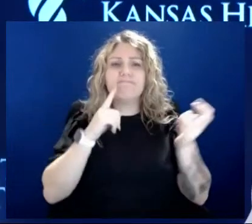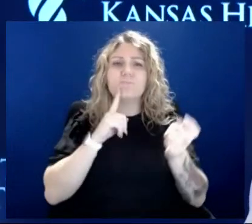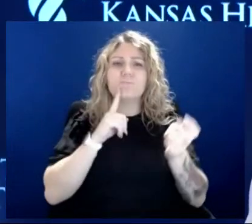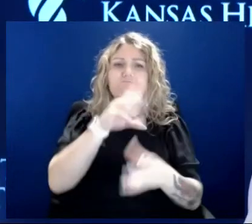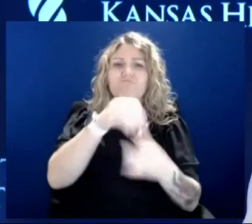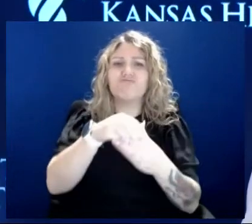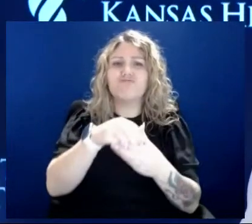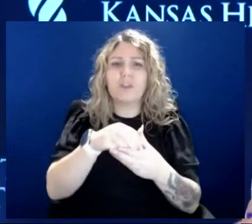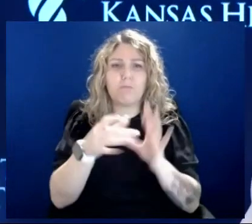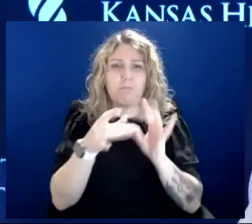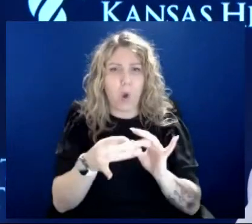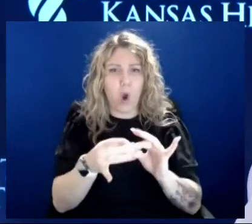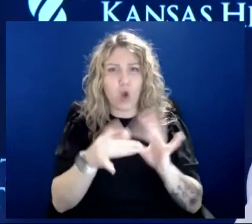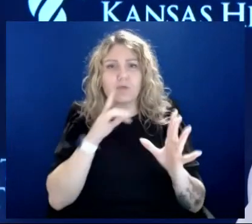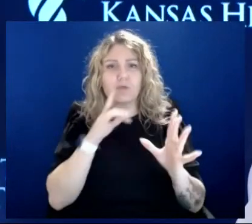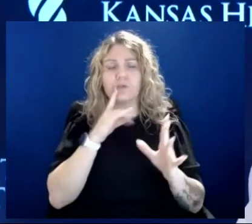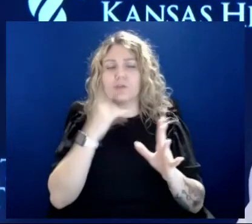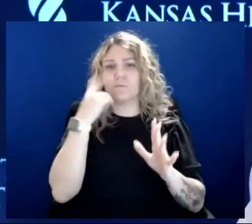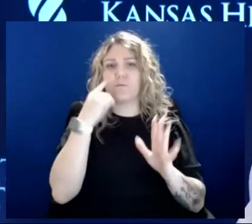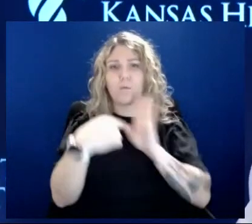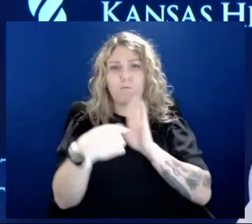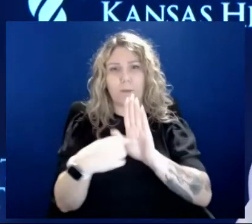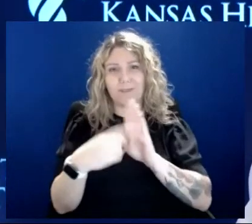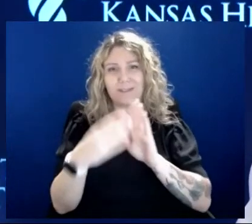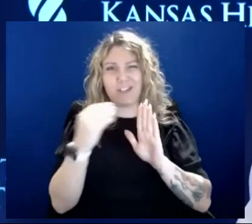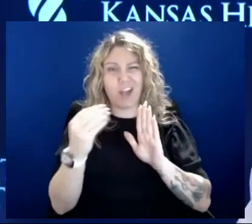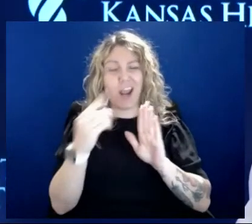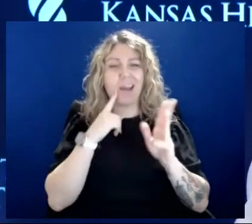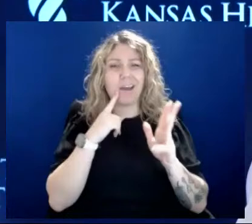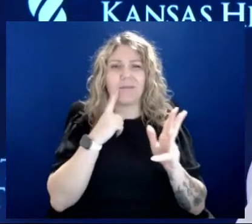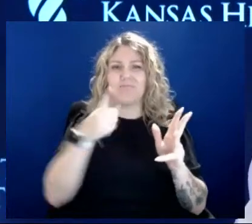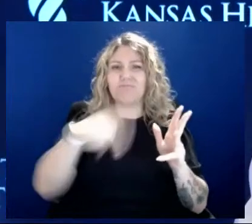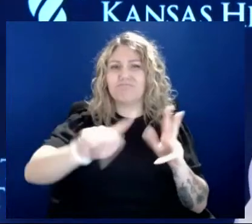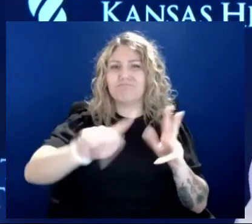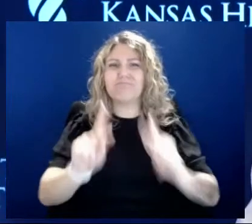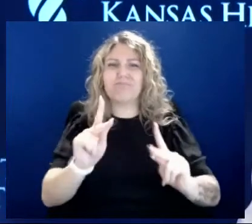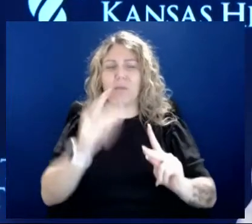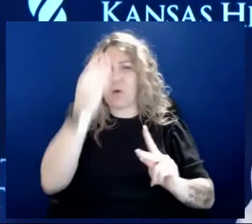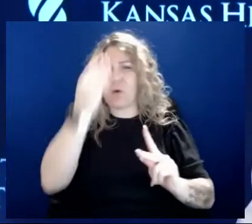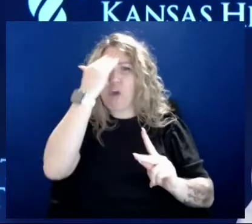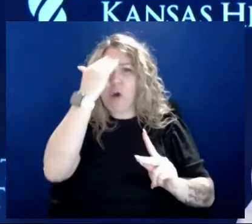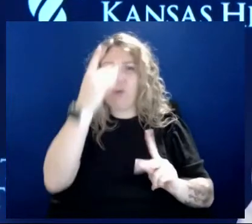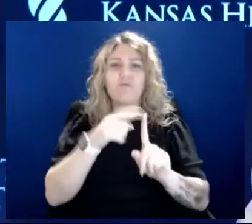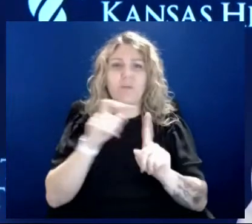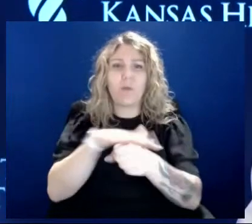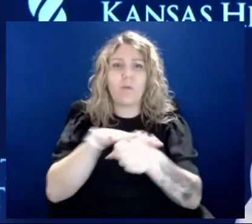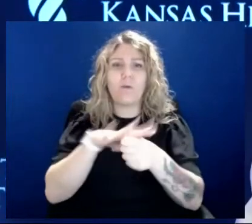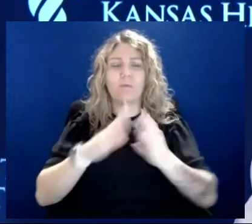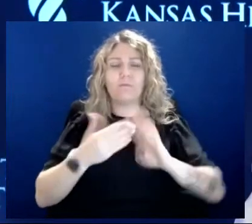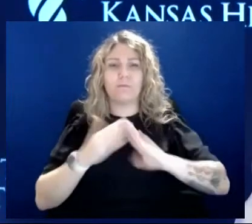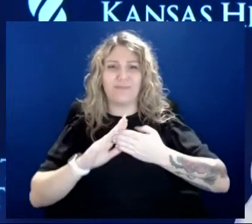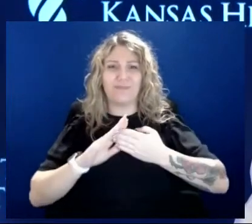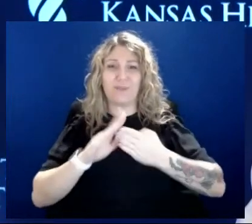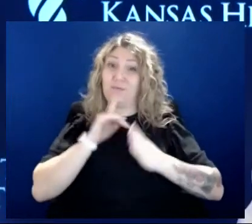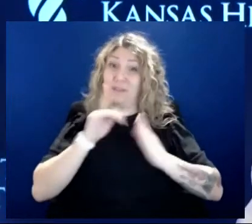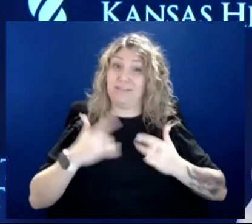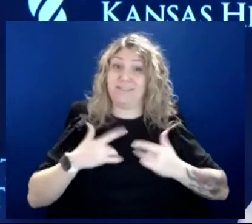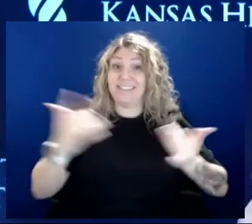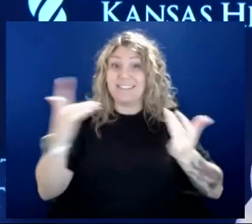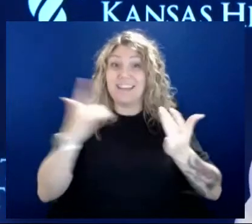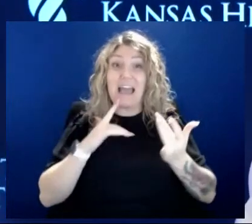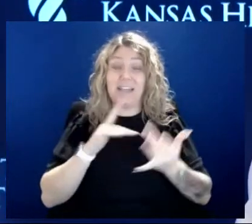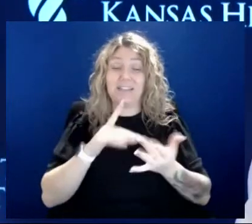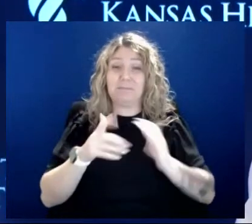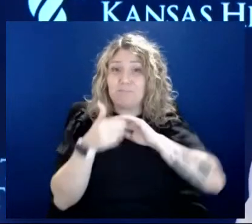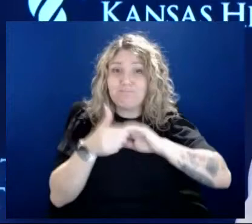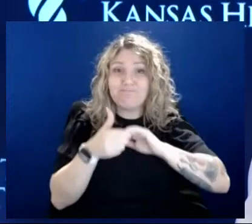we had that representation and the voice of the local community. And they were, I think, very excited to work with us, in part because they felt the